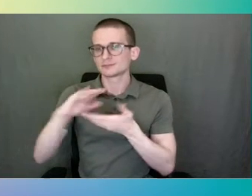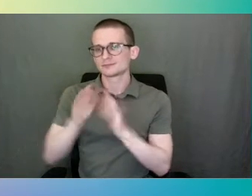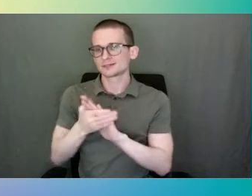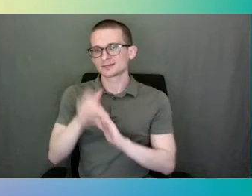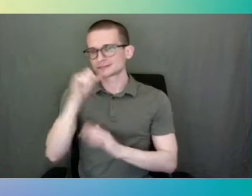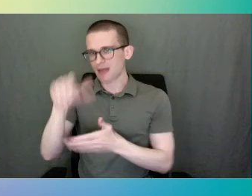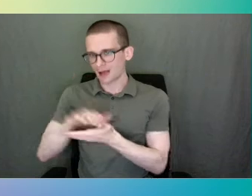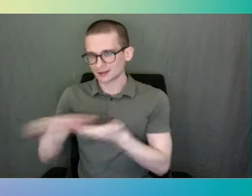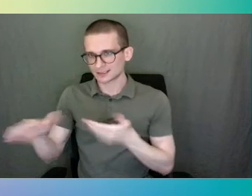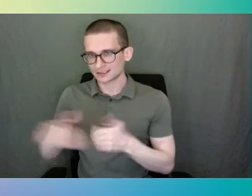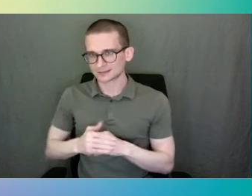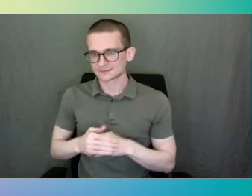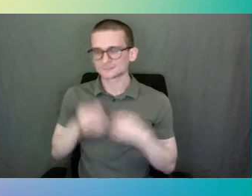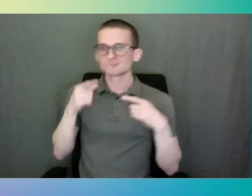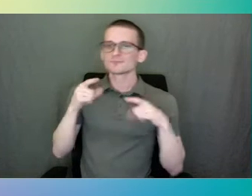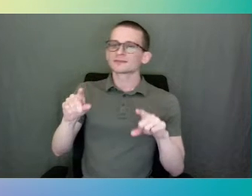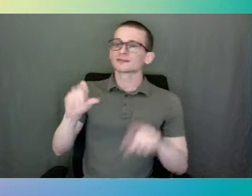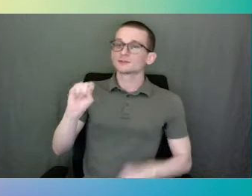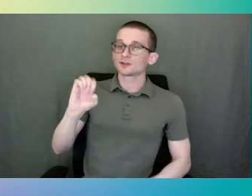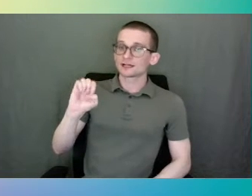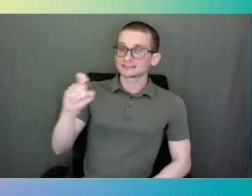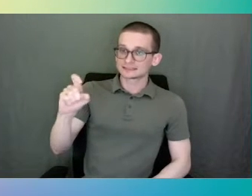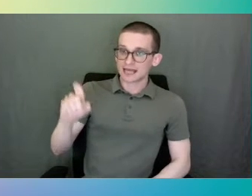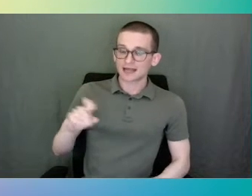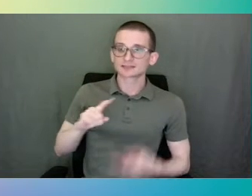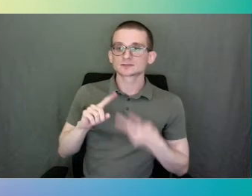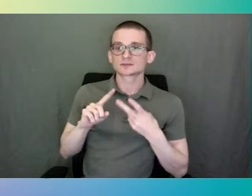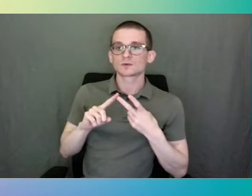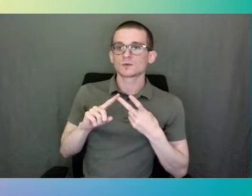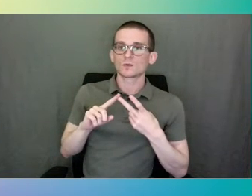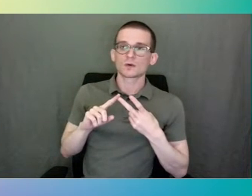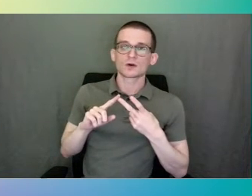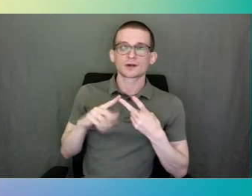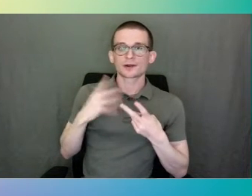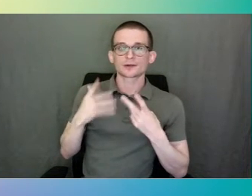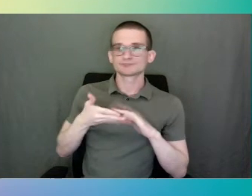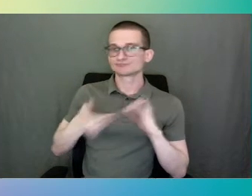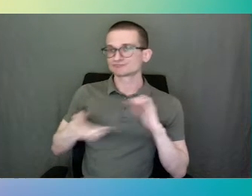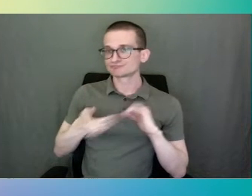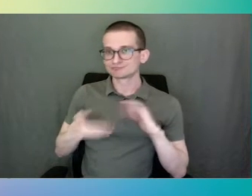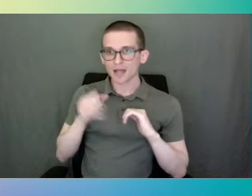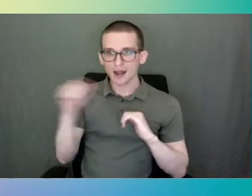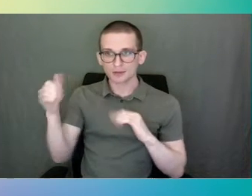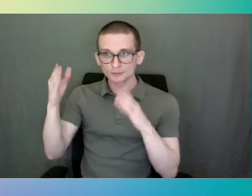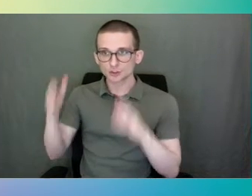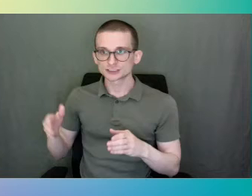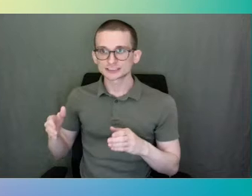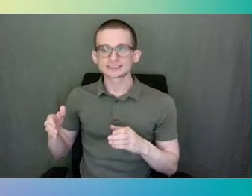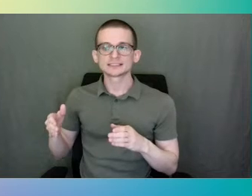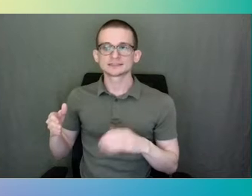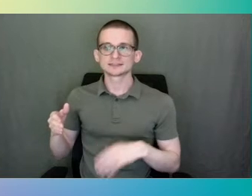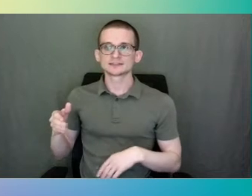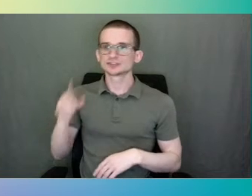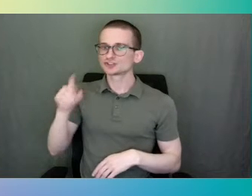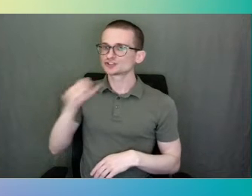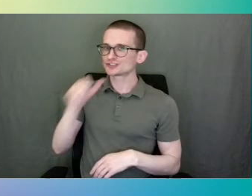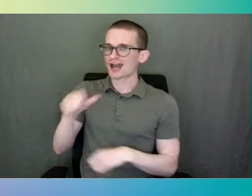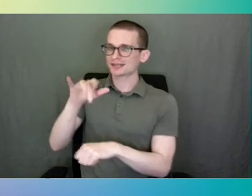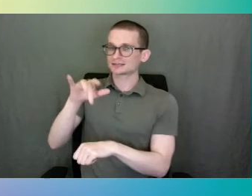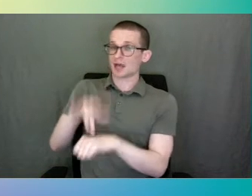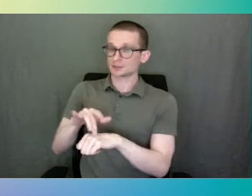one is in an action with another person, they are not to touch any of those body fluids.